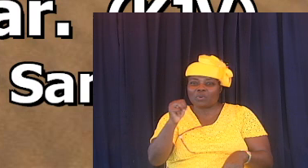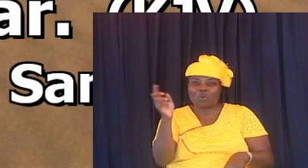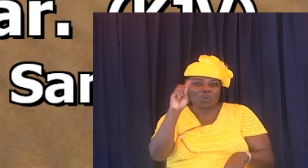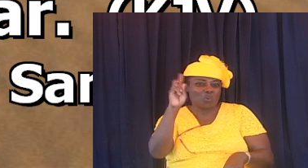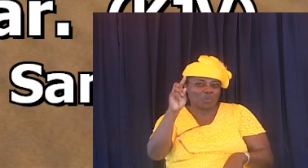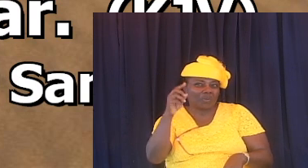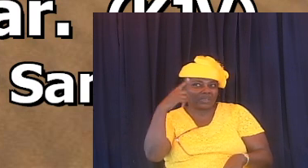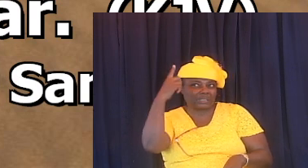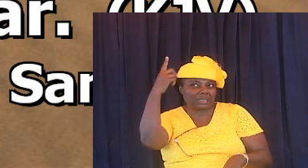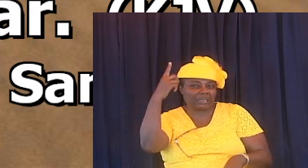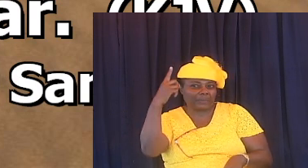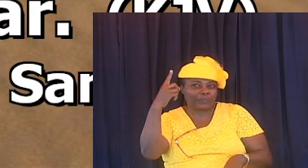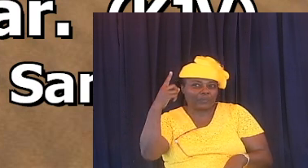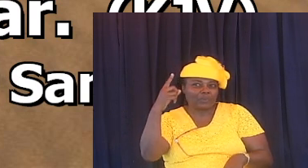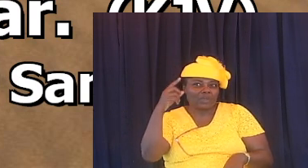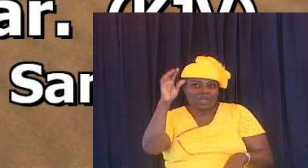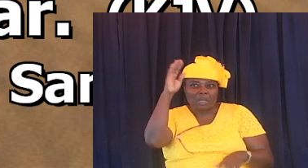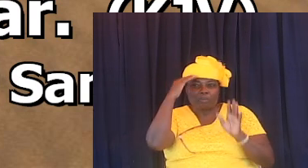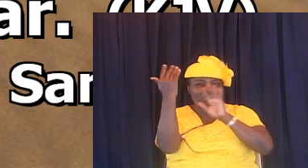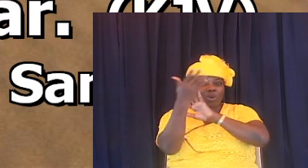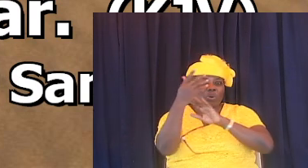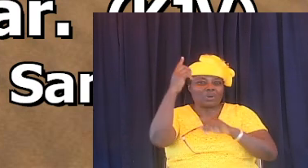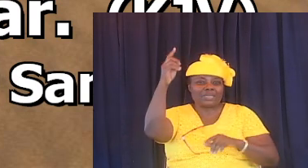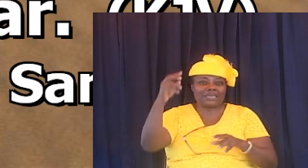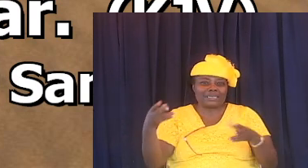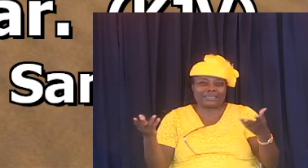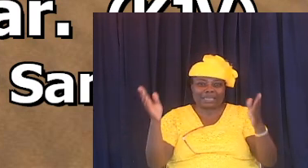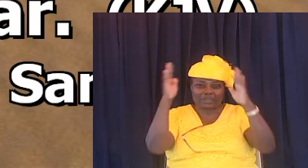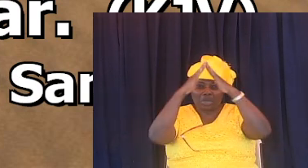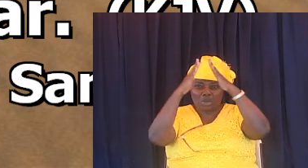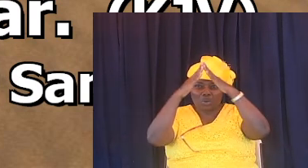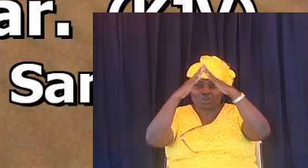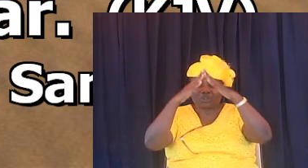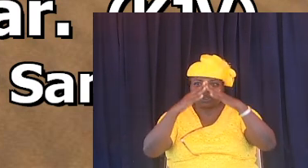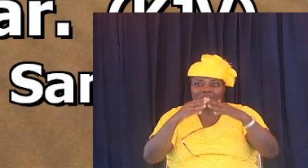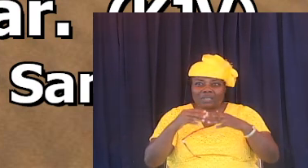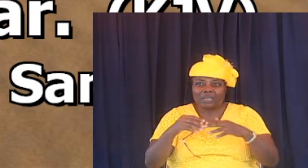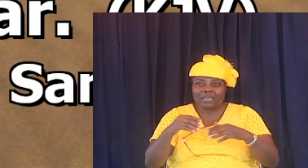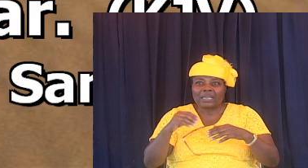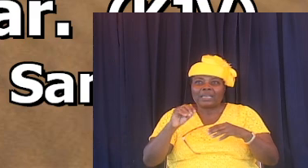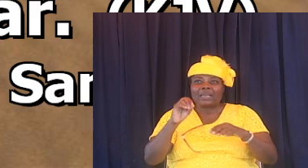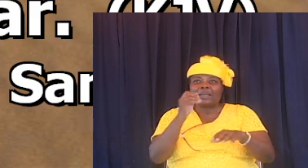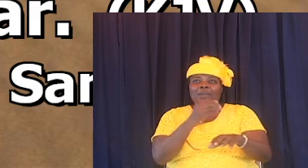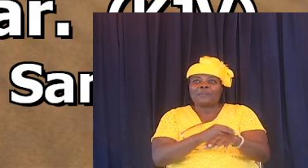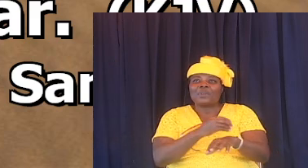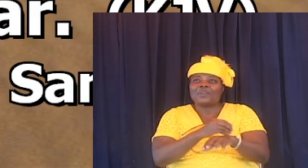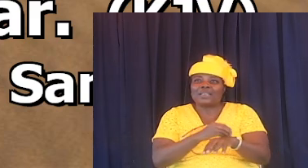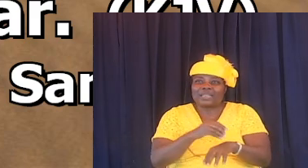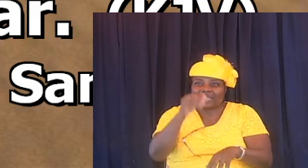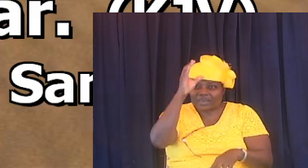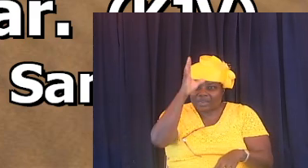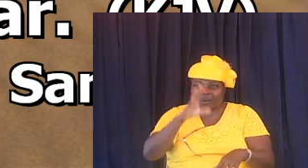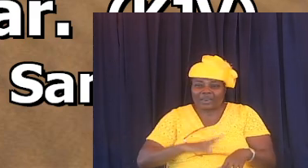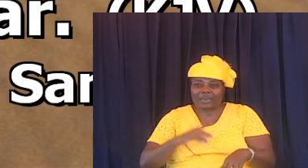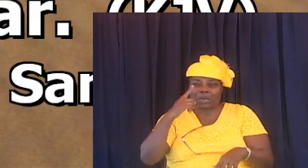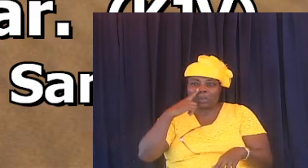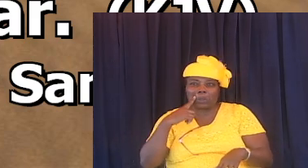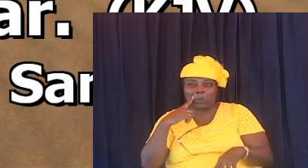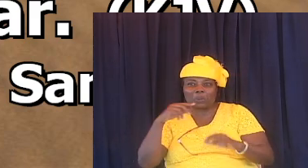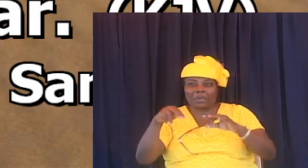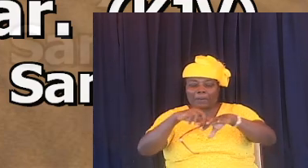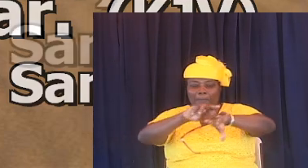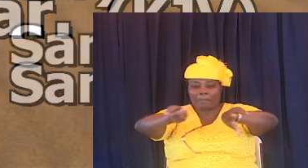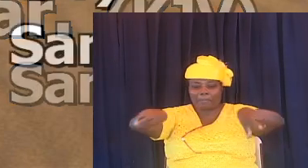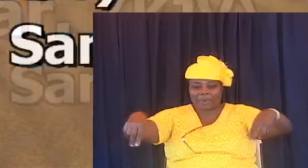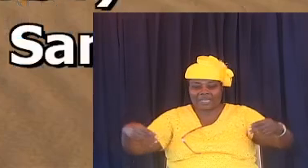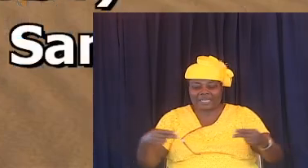said unto the king, "Behold, he is in the house of Machir, the son of Amiel, in Lodibar." Then King David